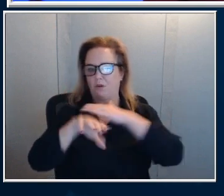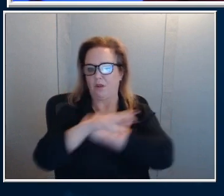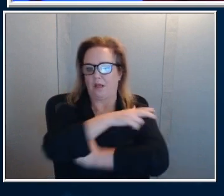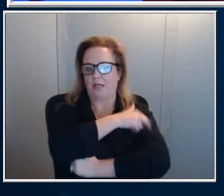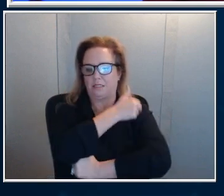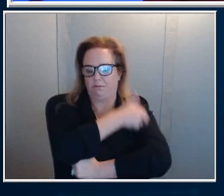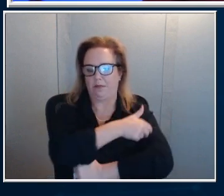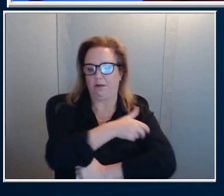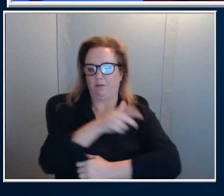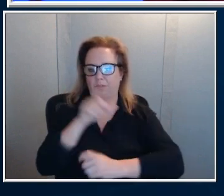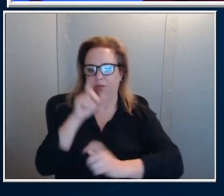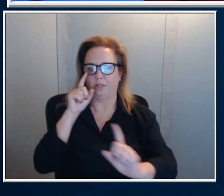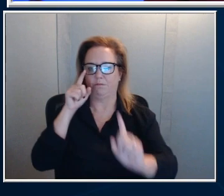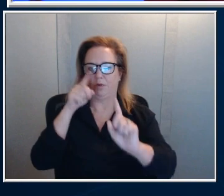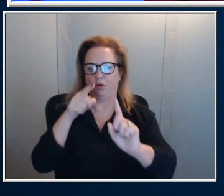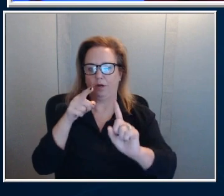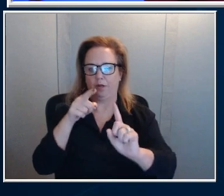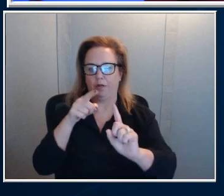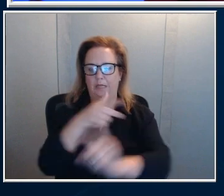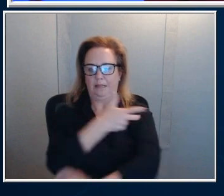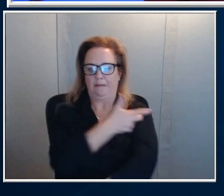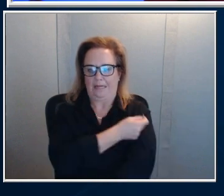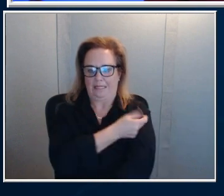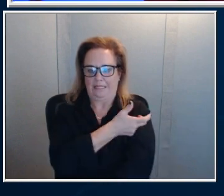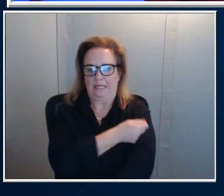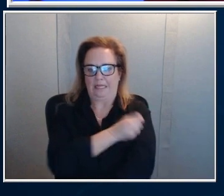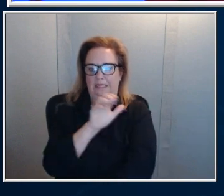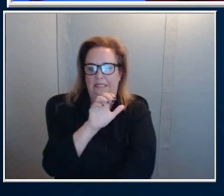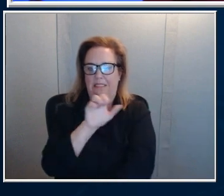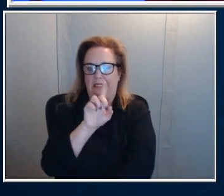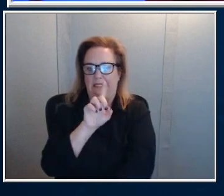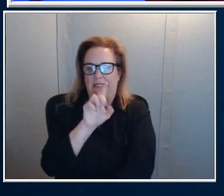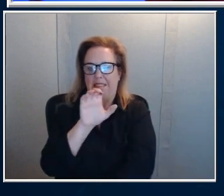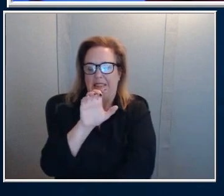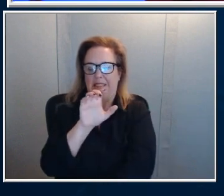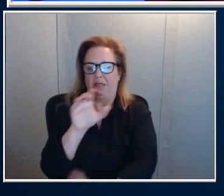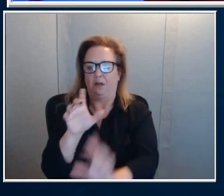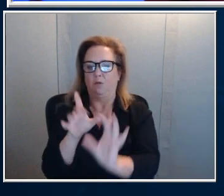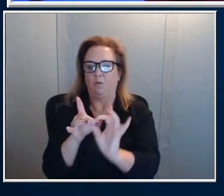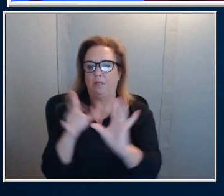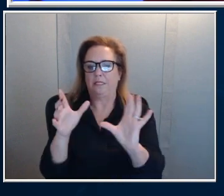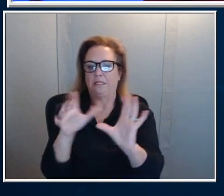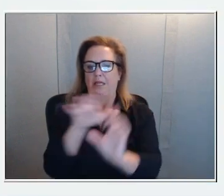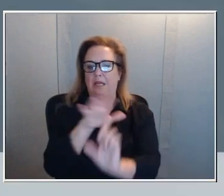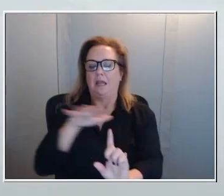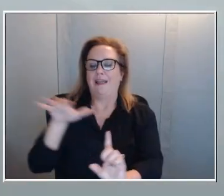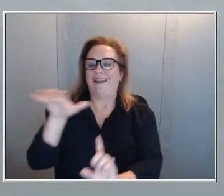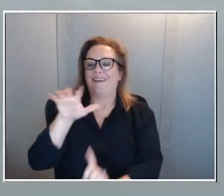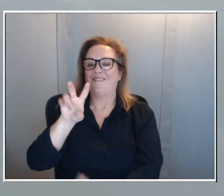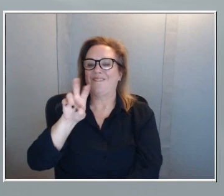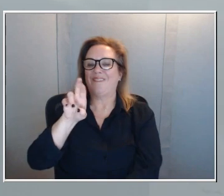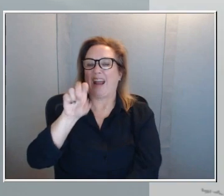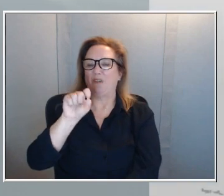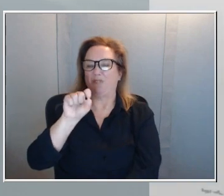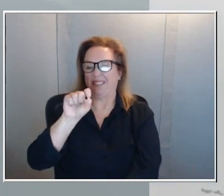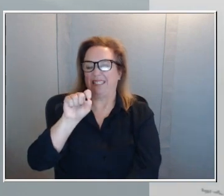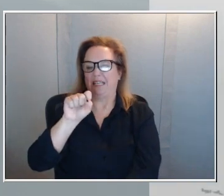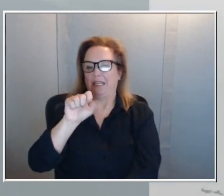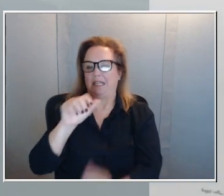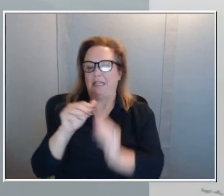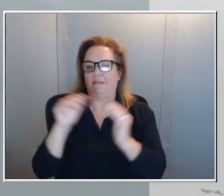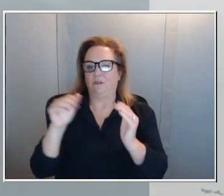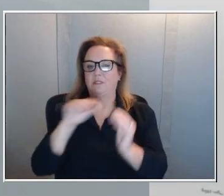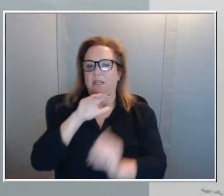course is the whole point of getting vaccinated. But the CDC released a new map showing virus levels in the wastewater. We're going to pull